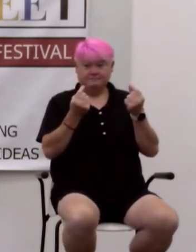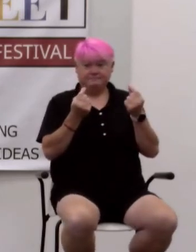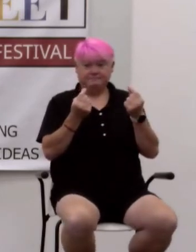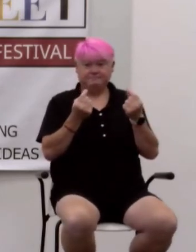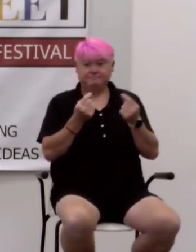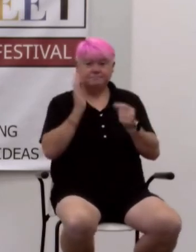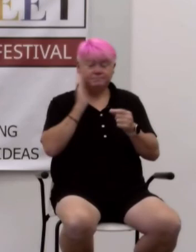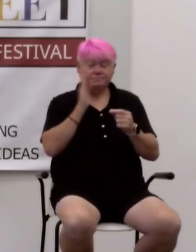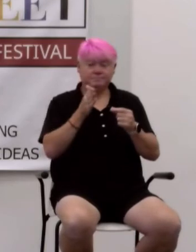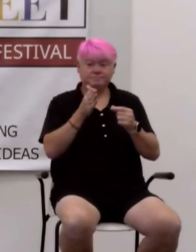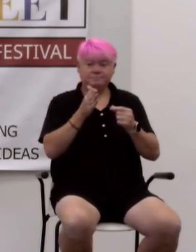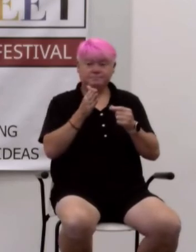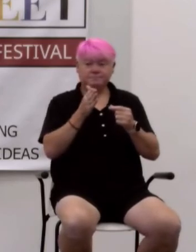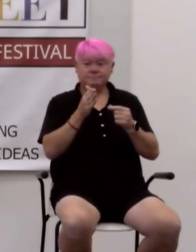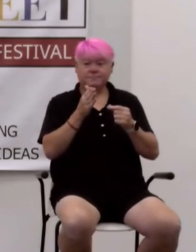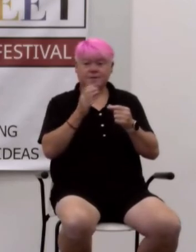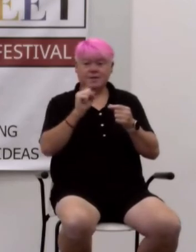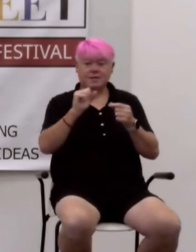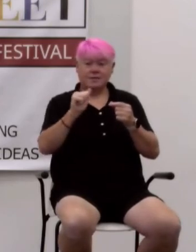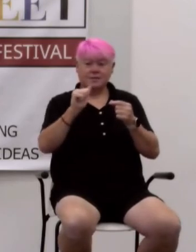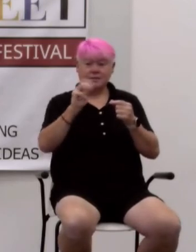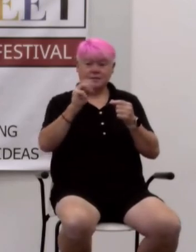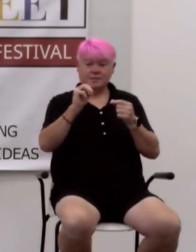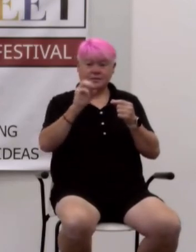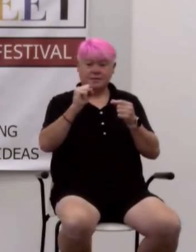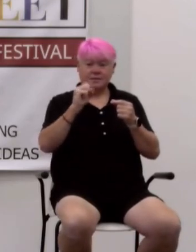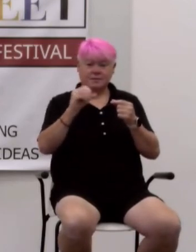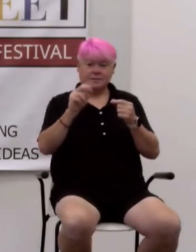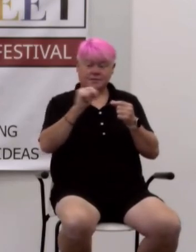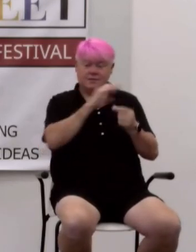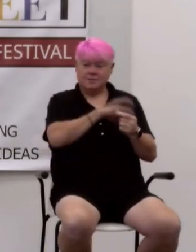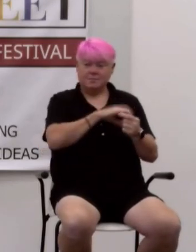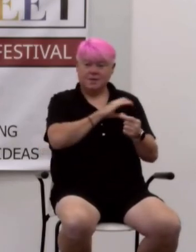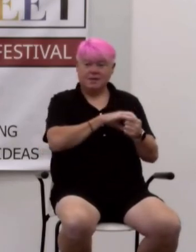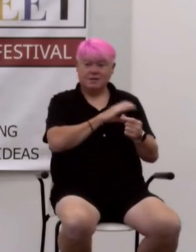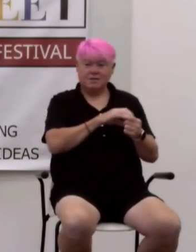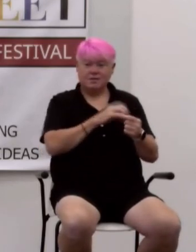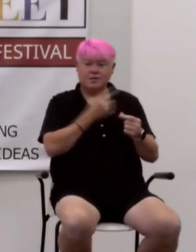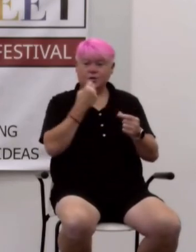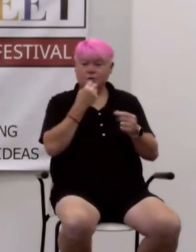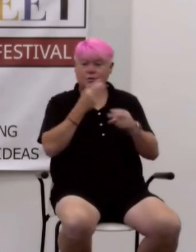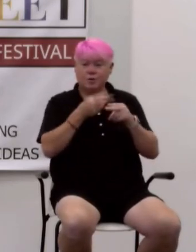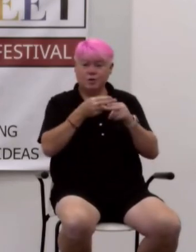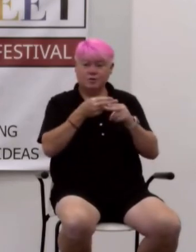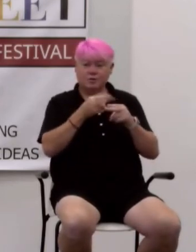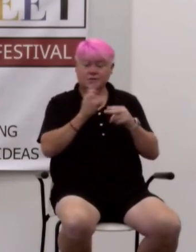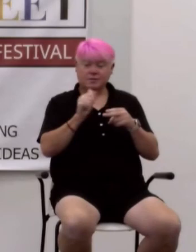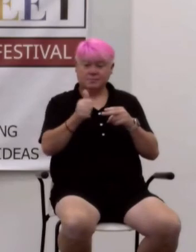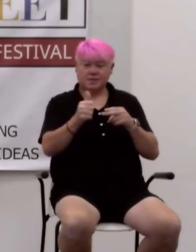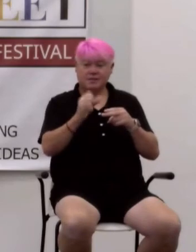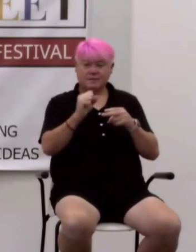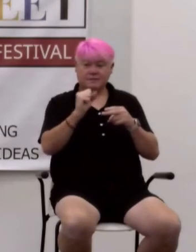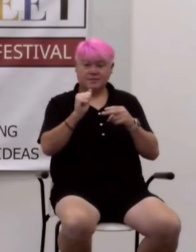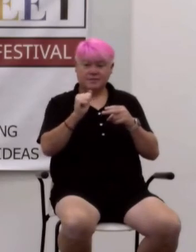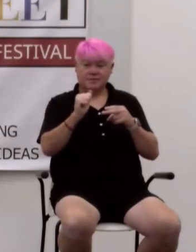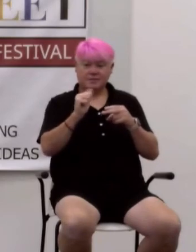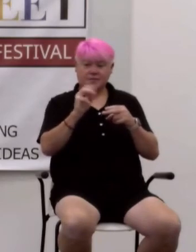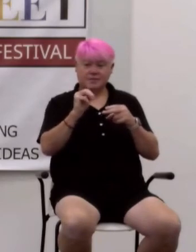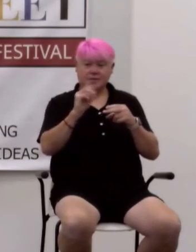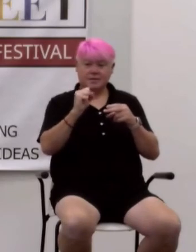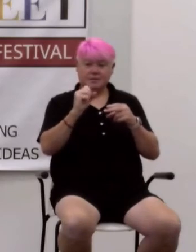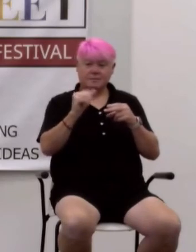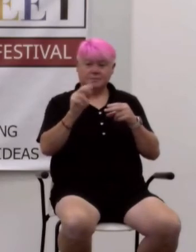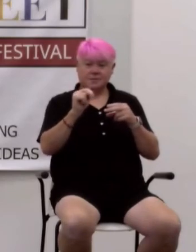with Samson, I call him the character who calls himself Samson Beaver, because he's had a number of